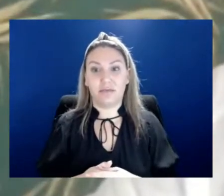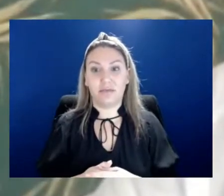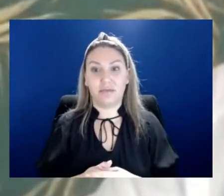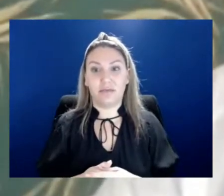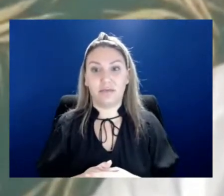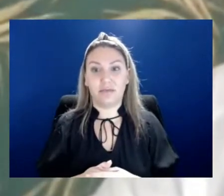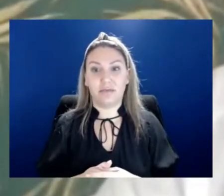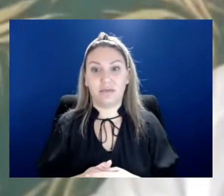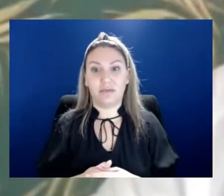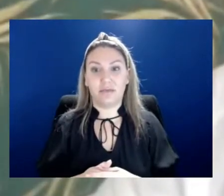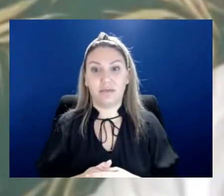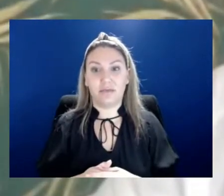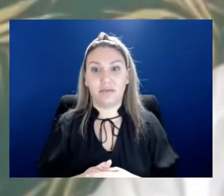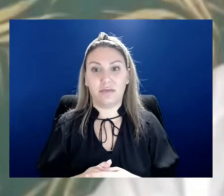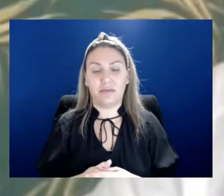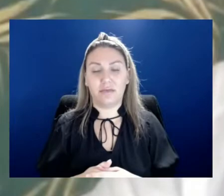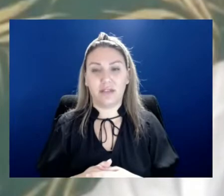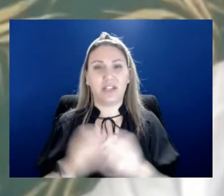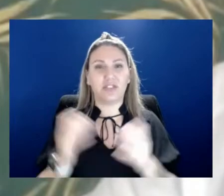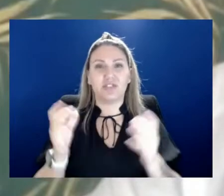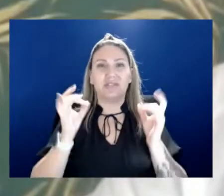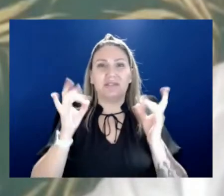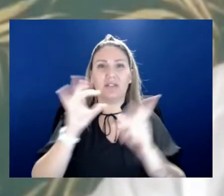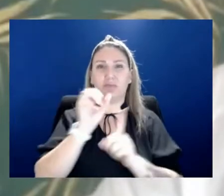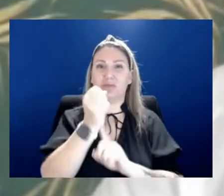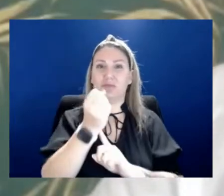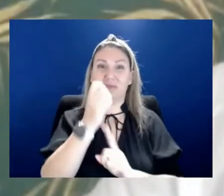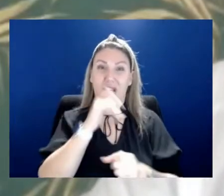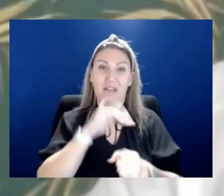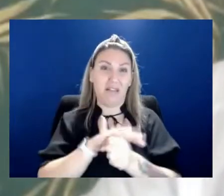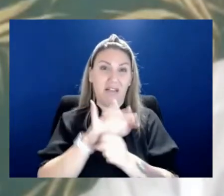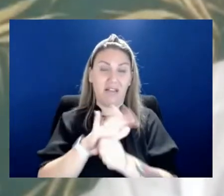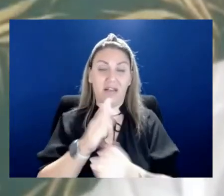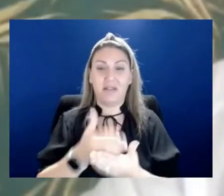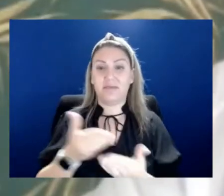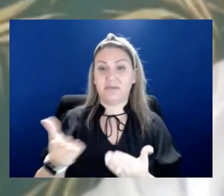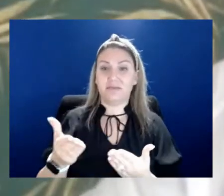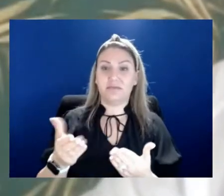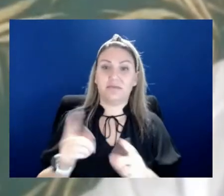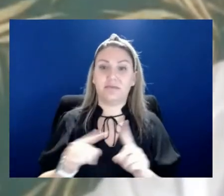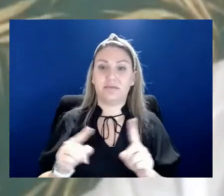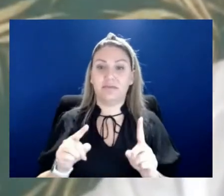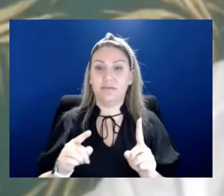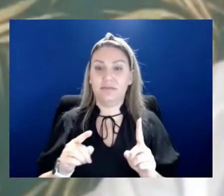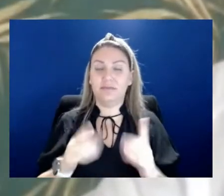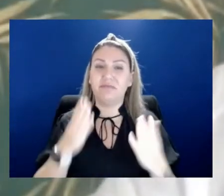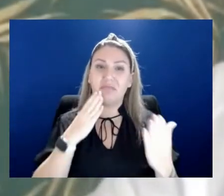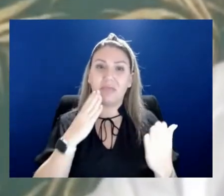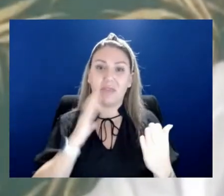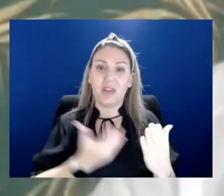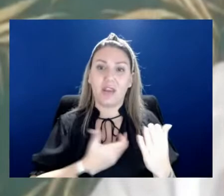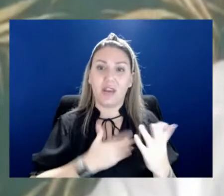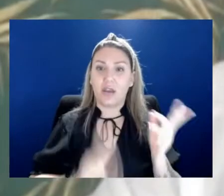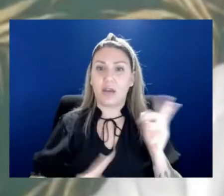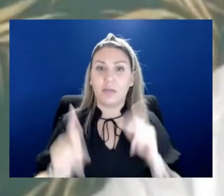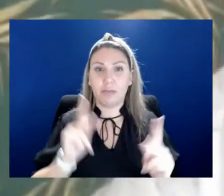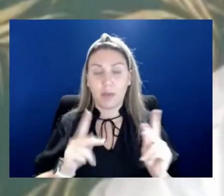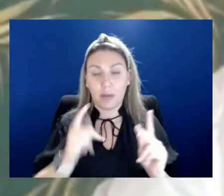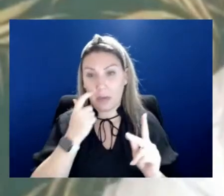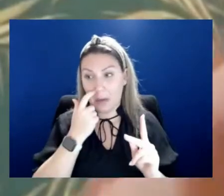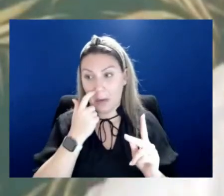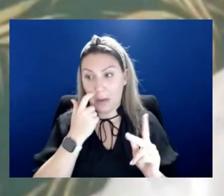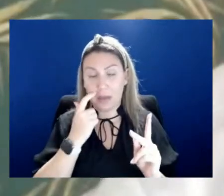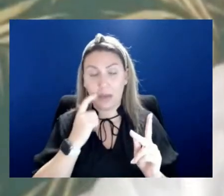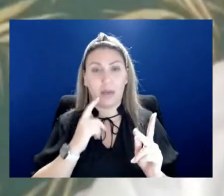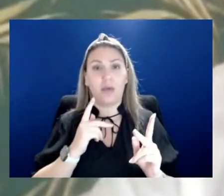this wound. Is terrible situation. But thank you our people and thank you everybody who donate,